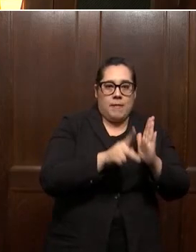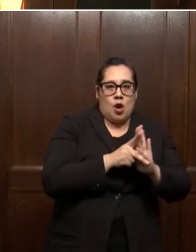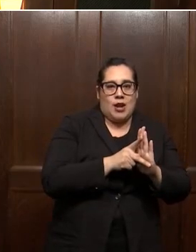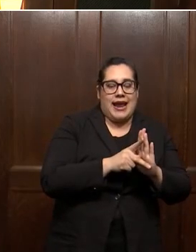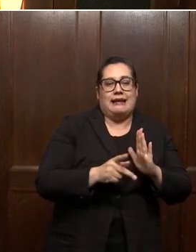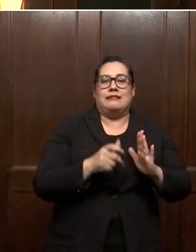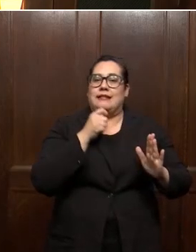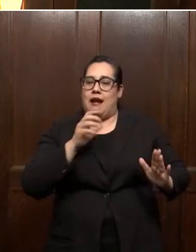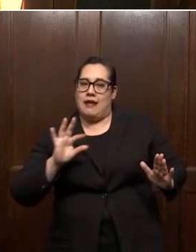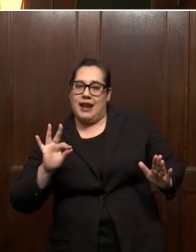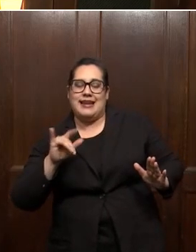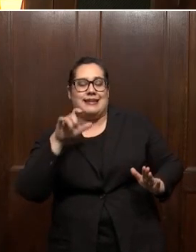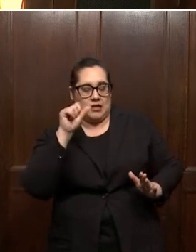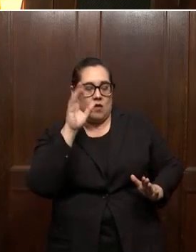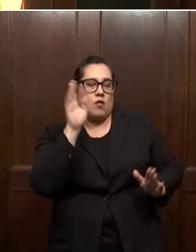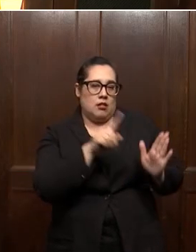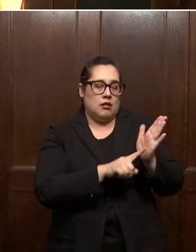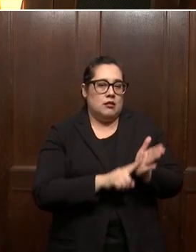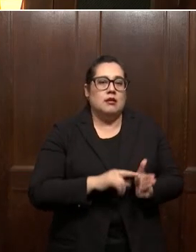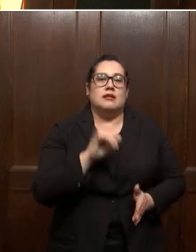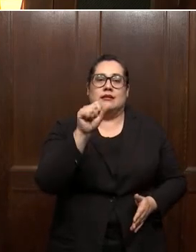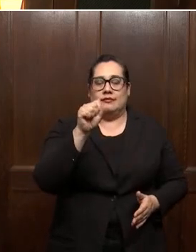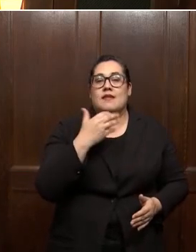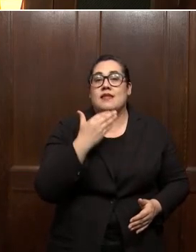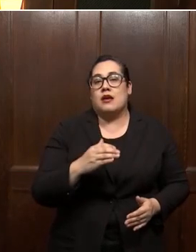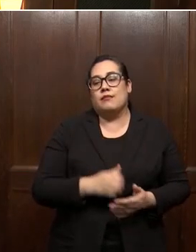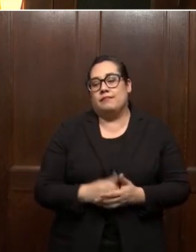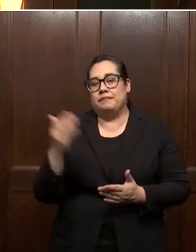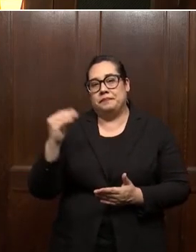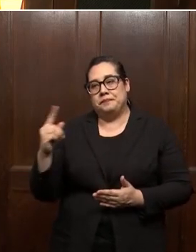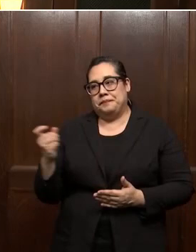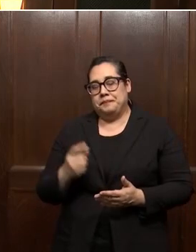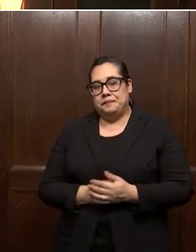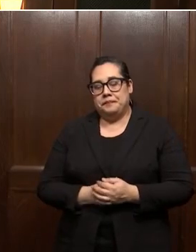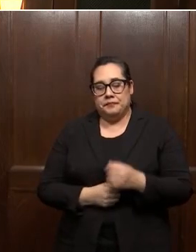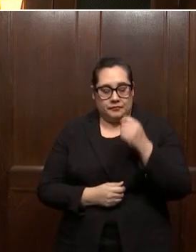absolutely. Thanks, Claudia. Next question.